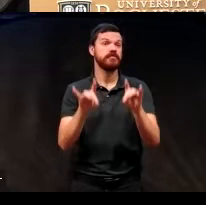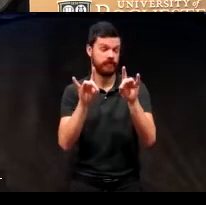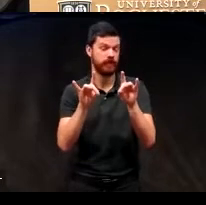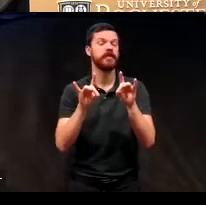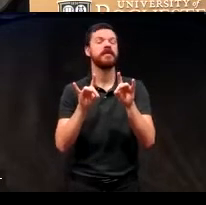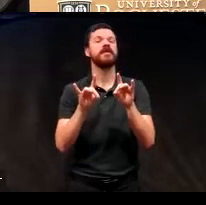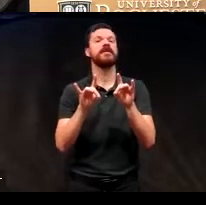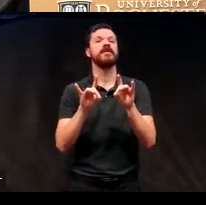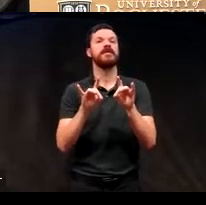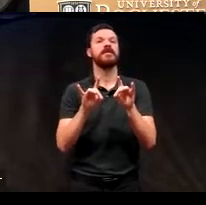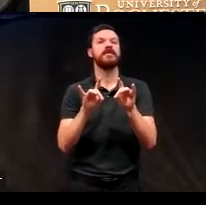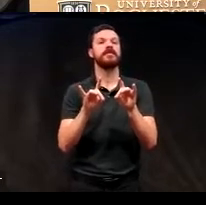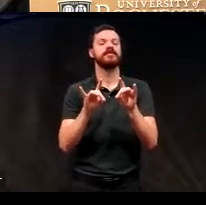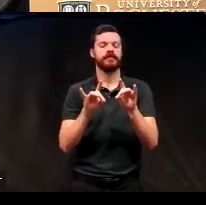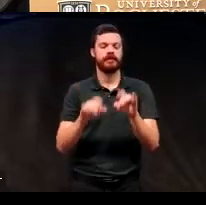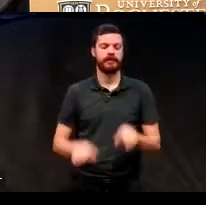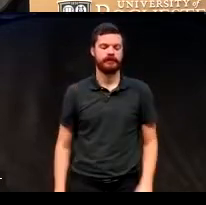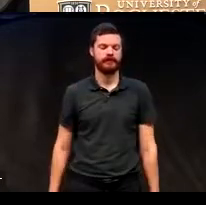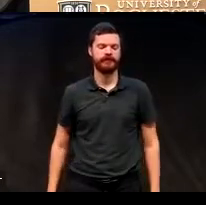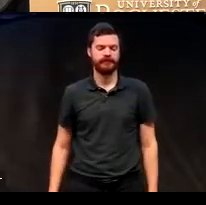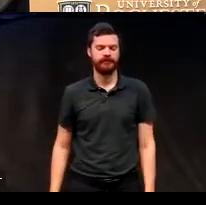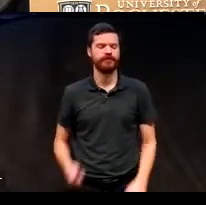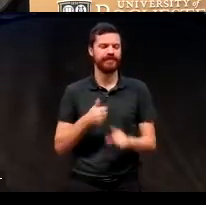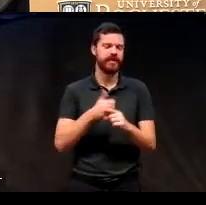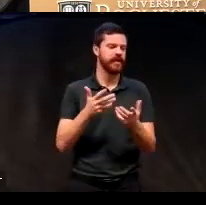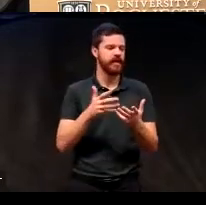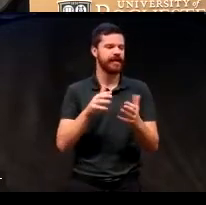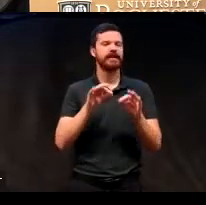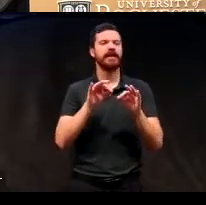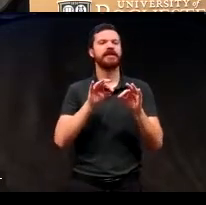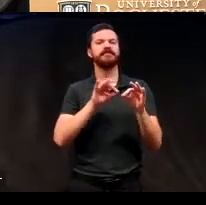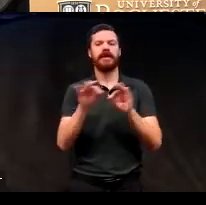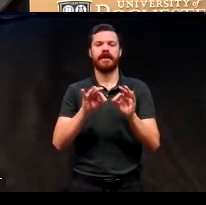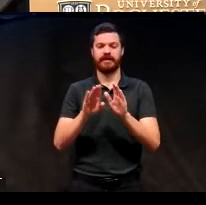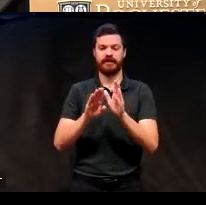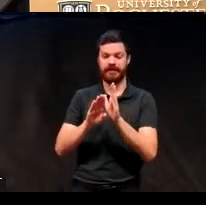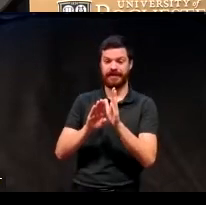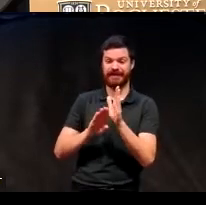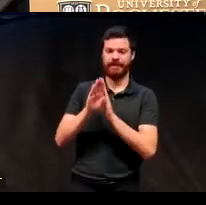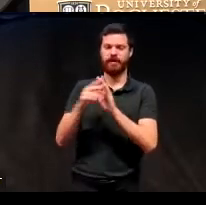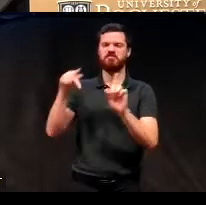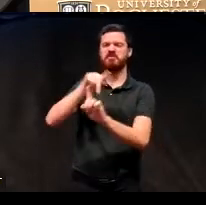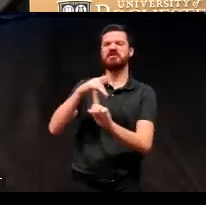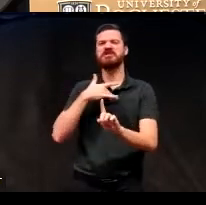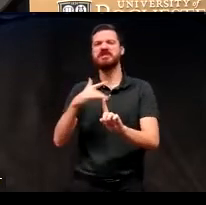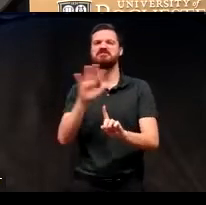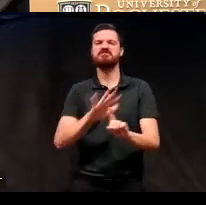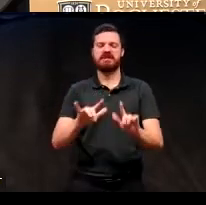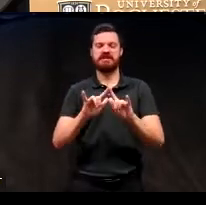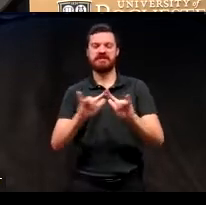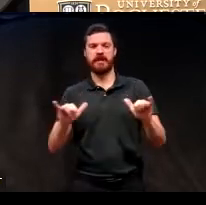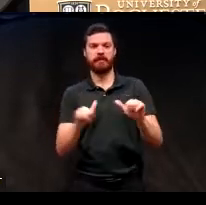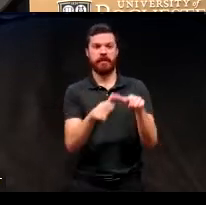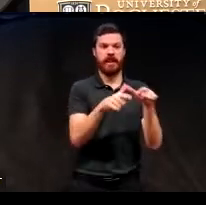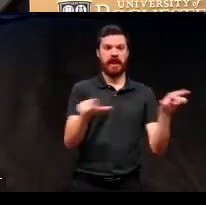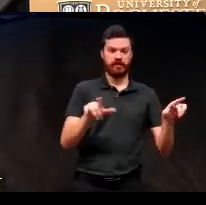it explains a developmental perspective in a child that emerges, I would say, around the same time that